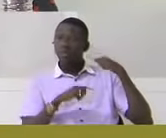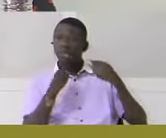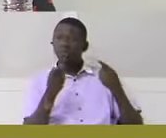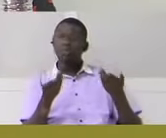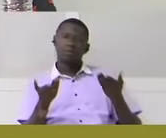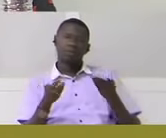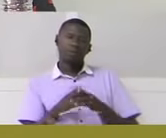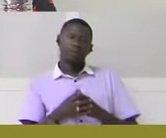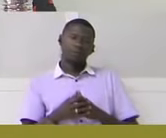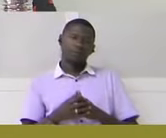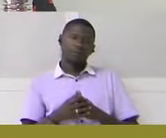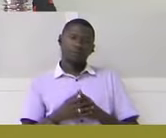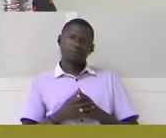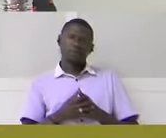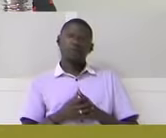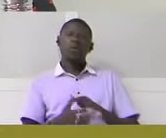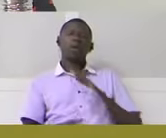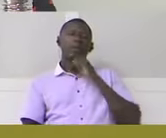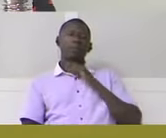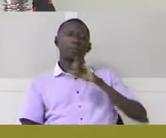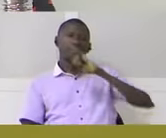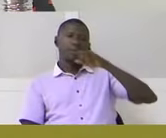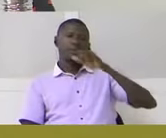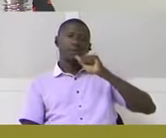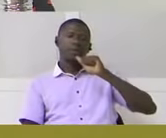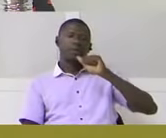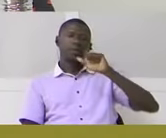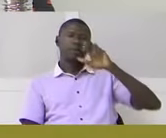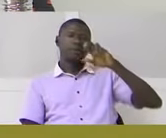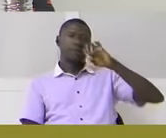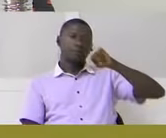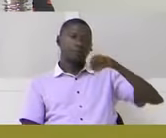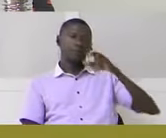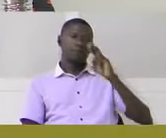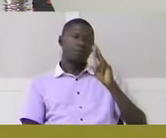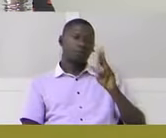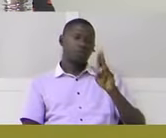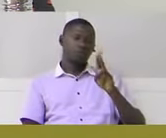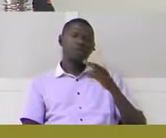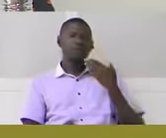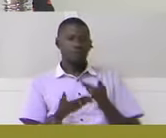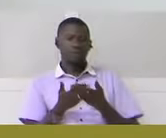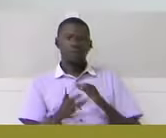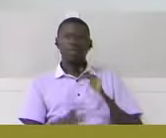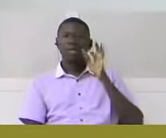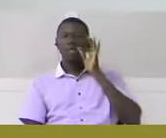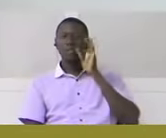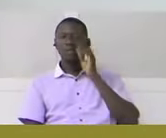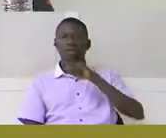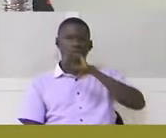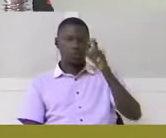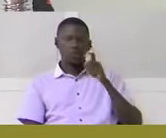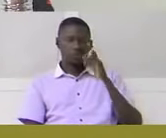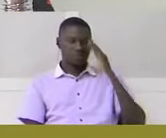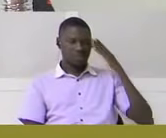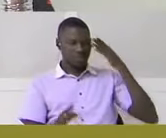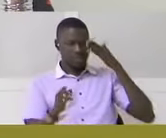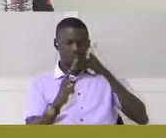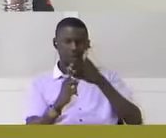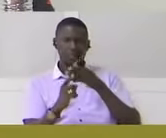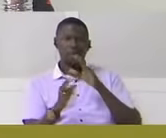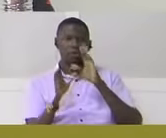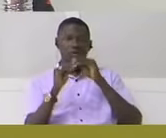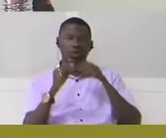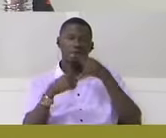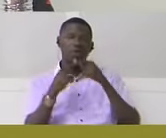Mr. Judge, you just answer the question directly. Mr. Judge, you are referring to the commanders here and not members